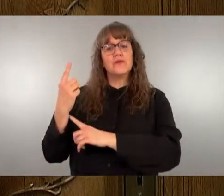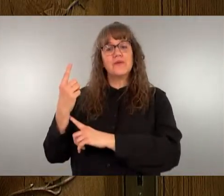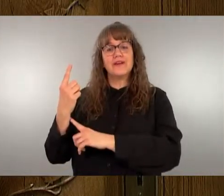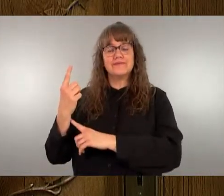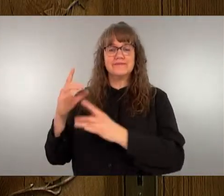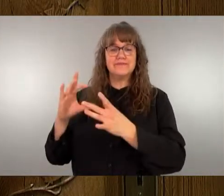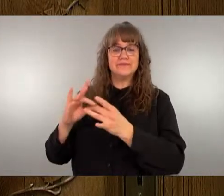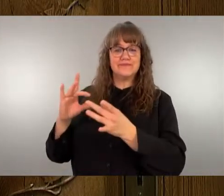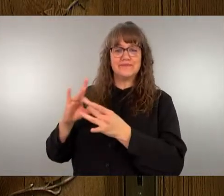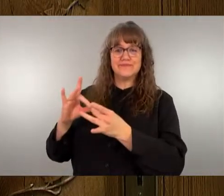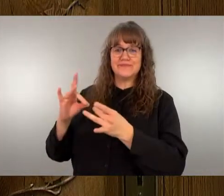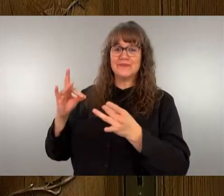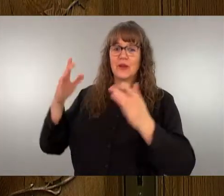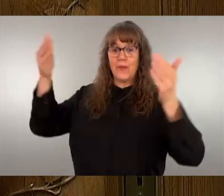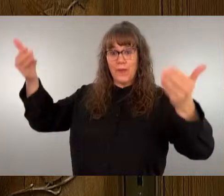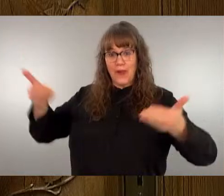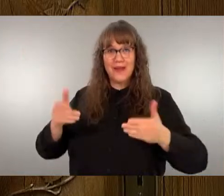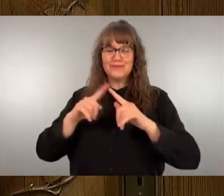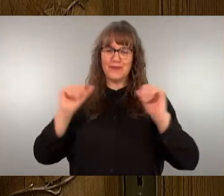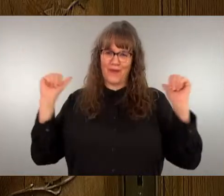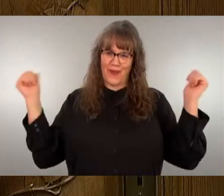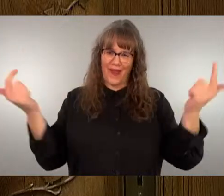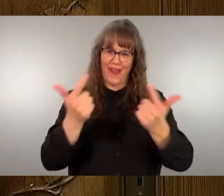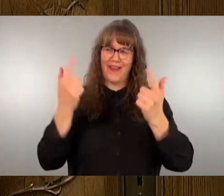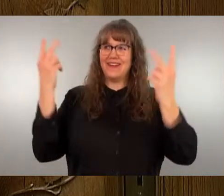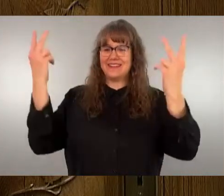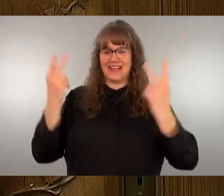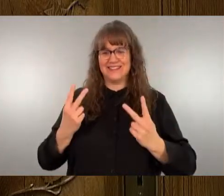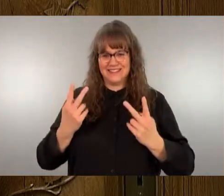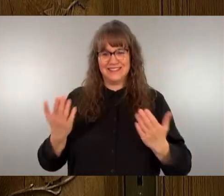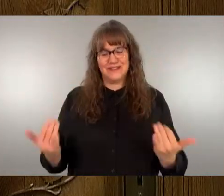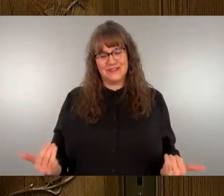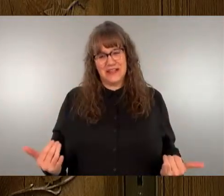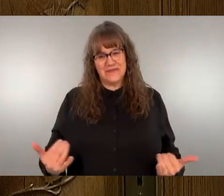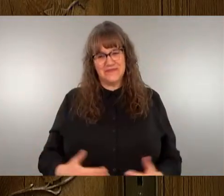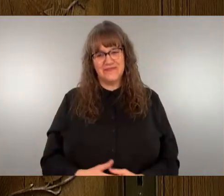today in this historical day. Thank you so much.